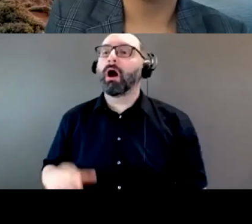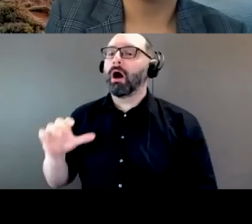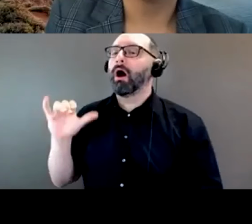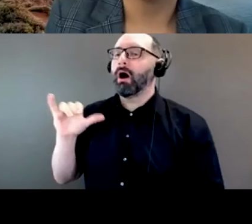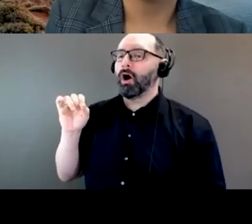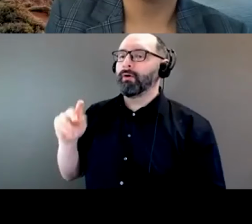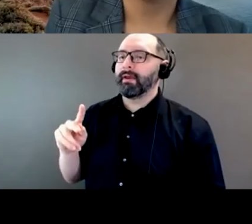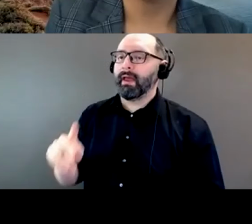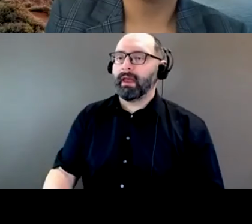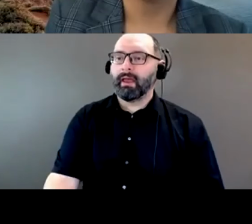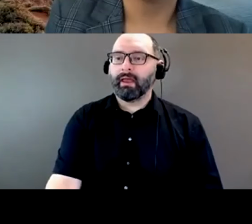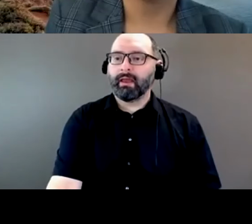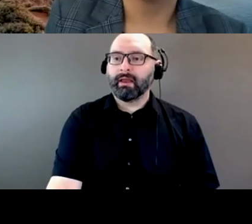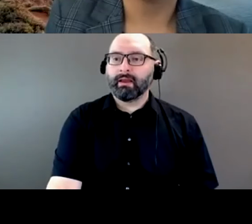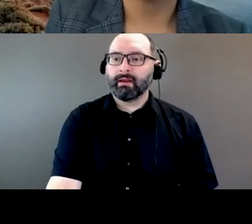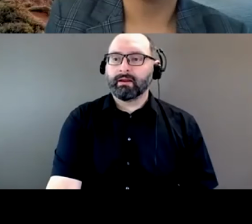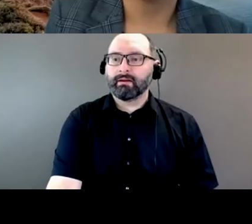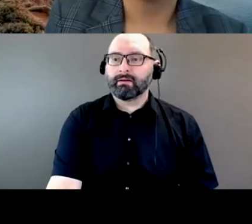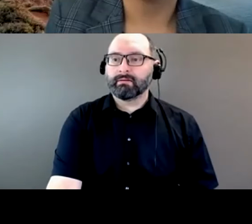a brush and...